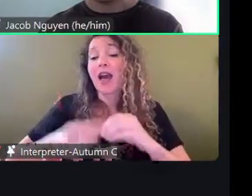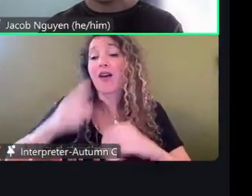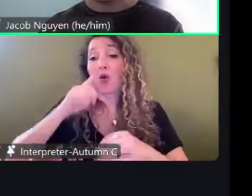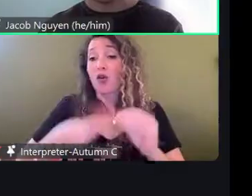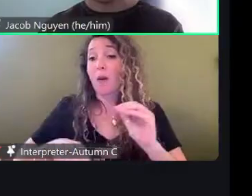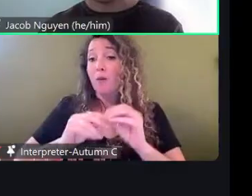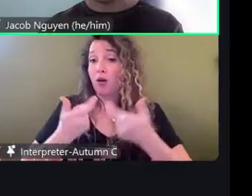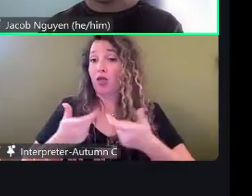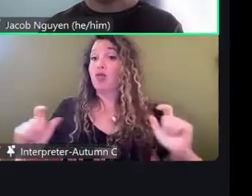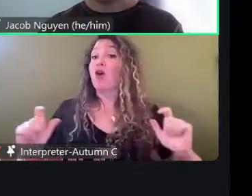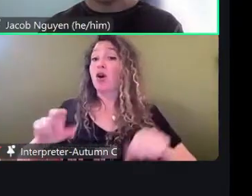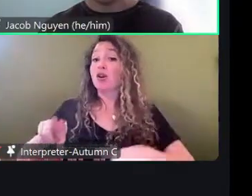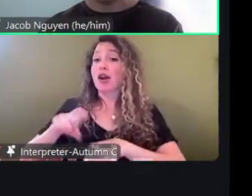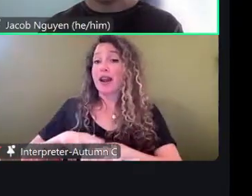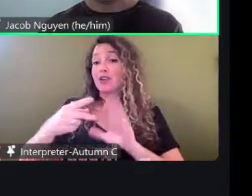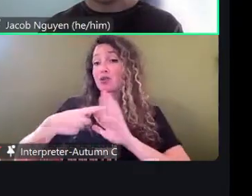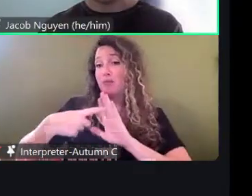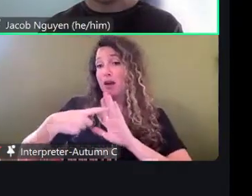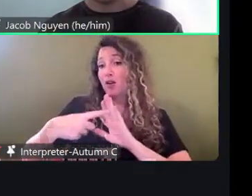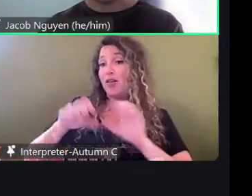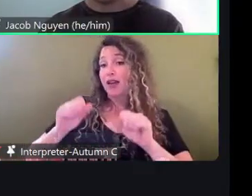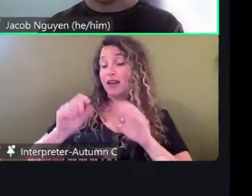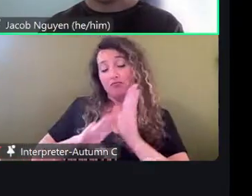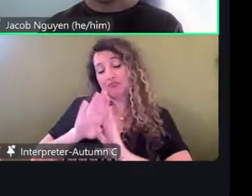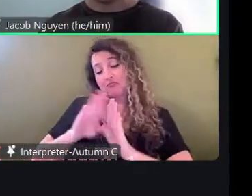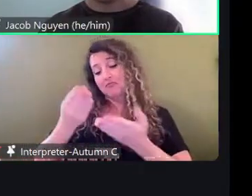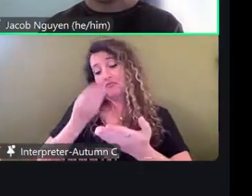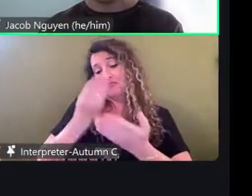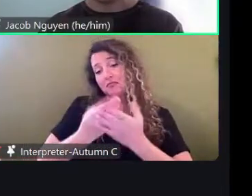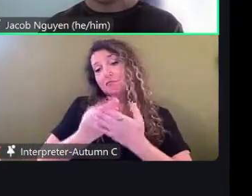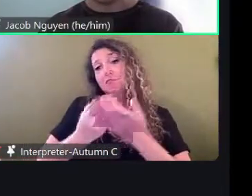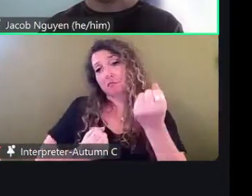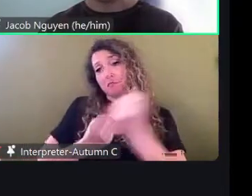national model that can develop an evidence-based